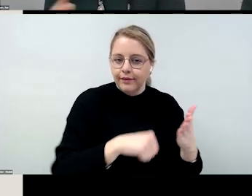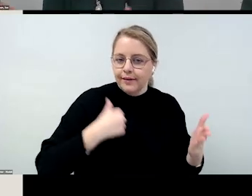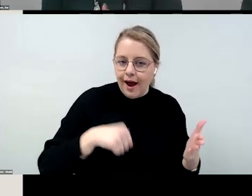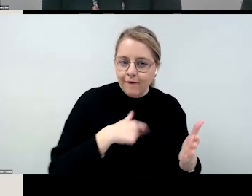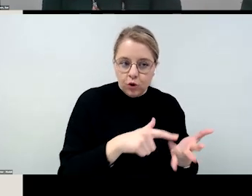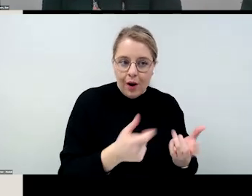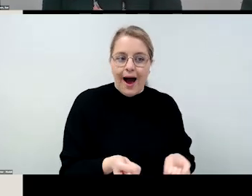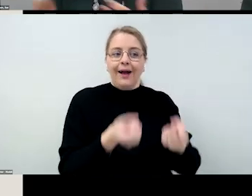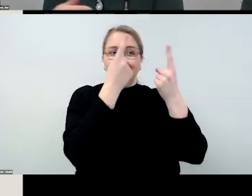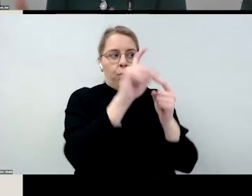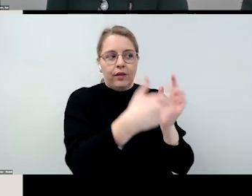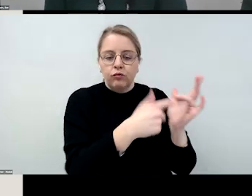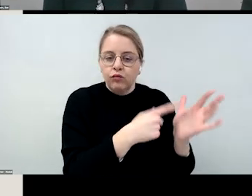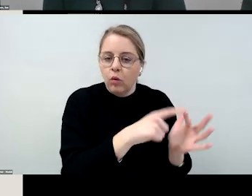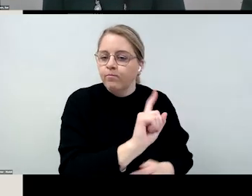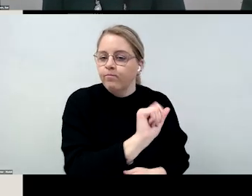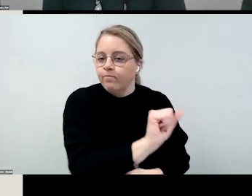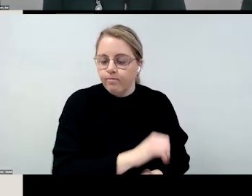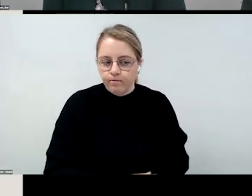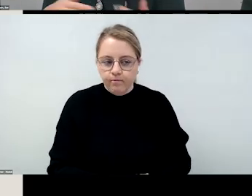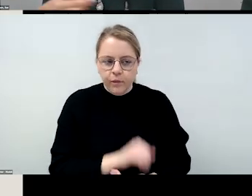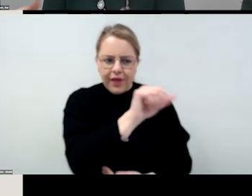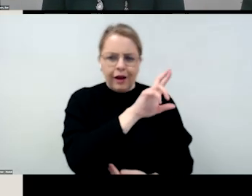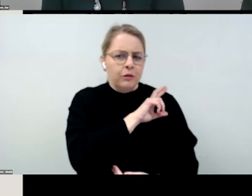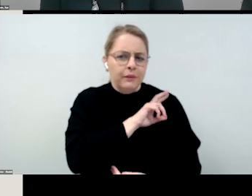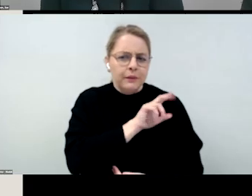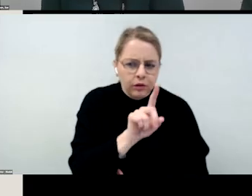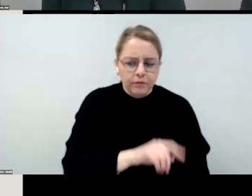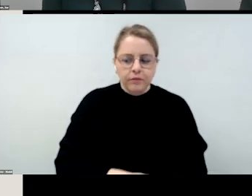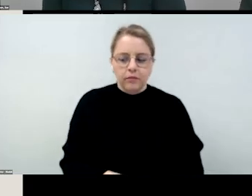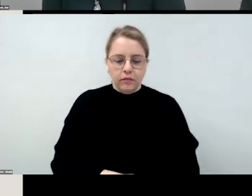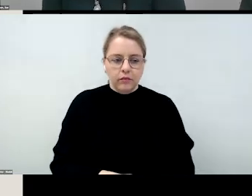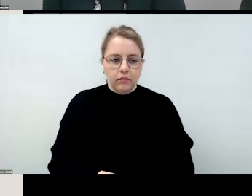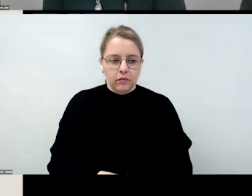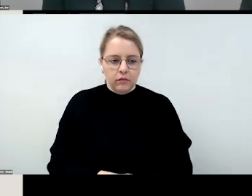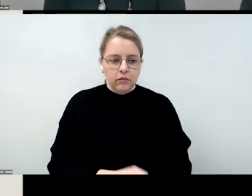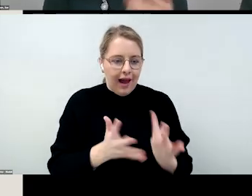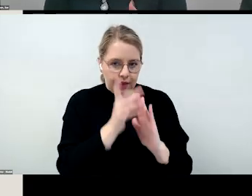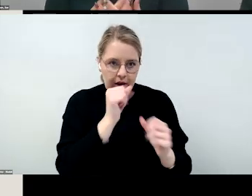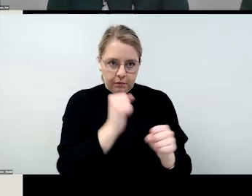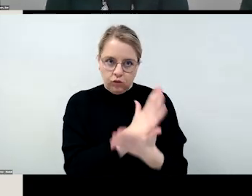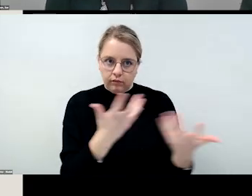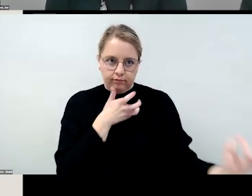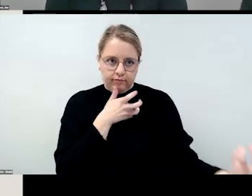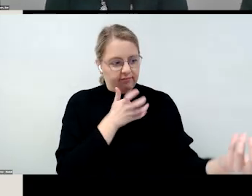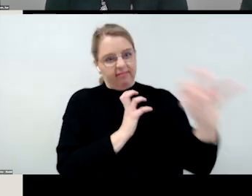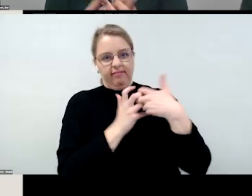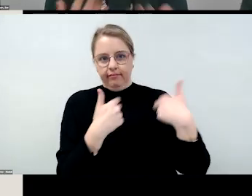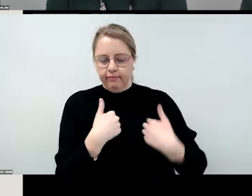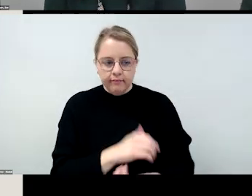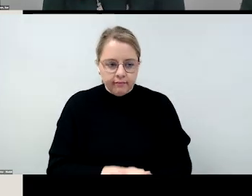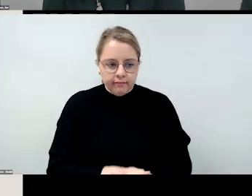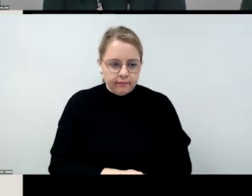understand what their role is, what their responsibility is, how they can meet that responsibility. In addition to policy, though,